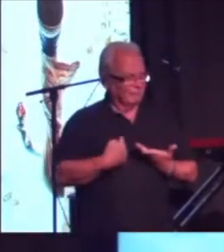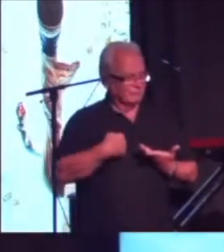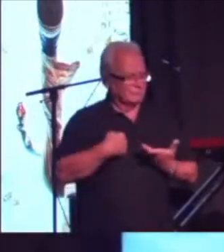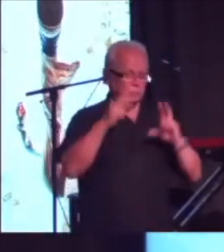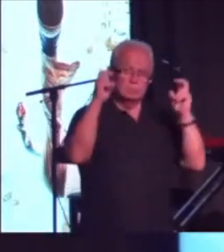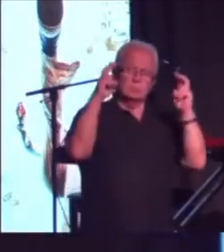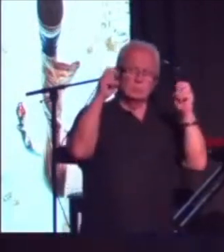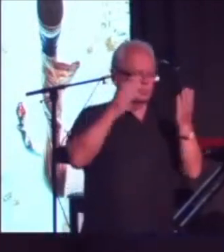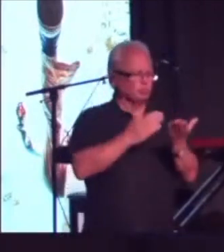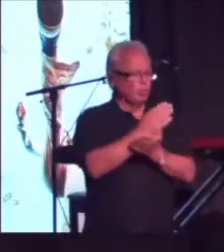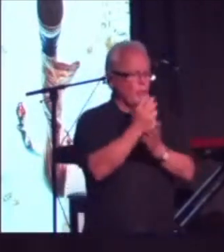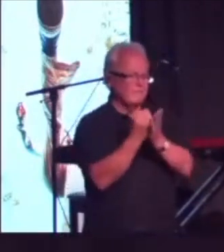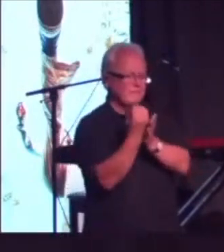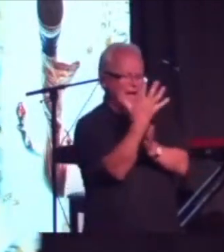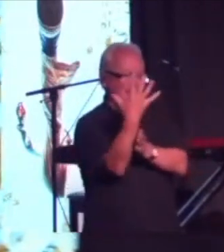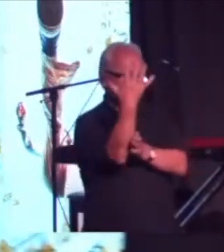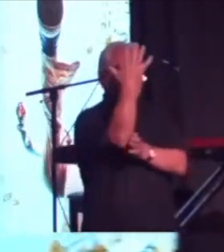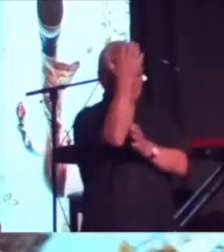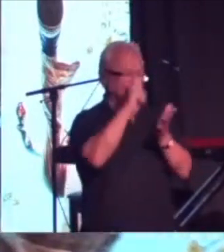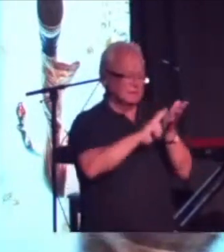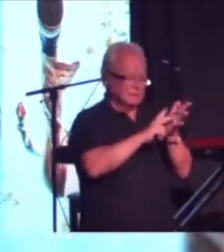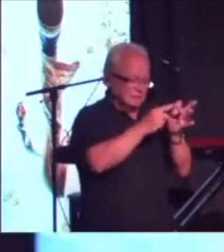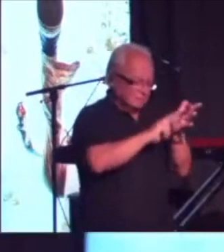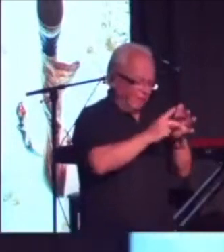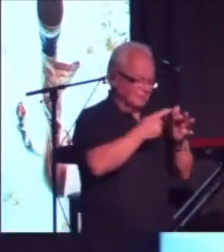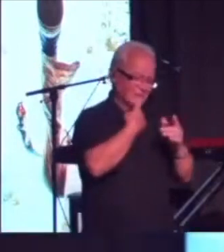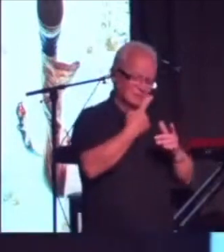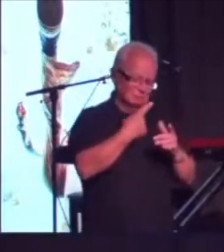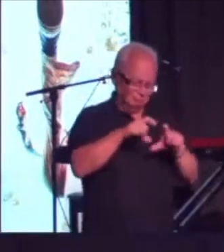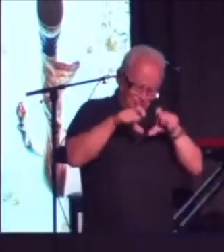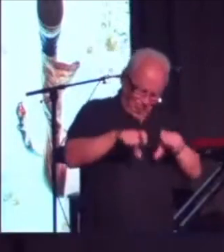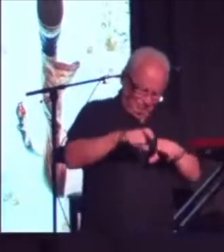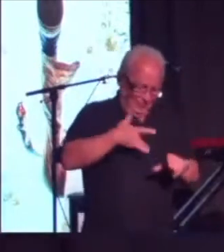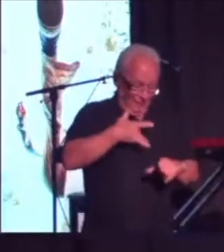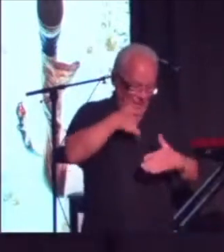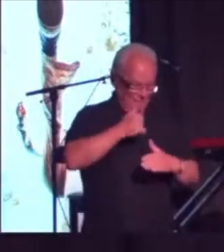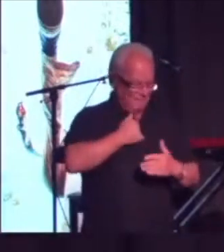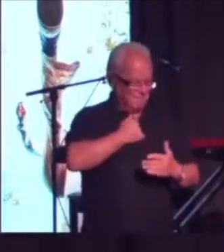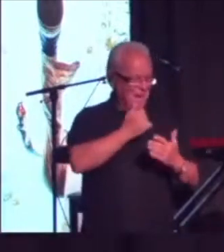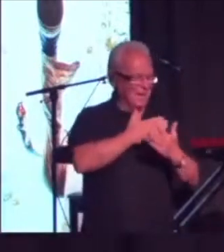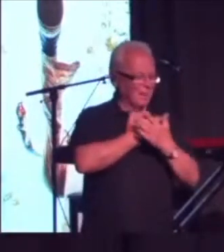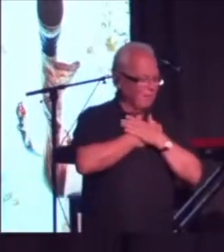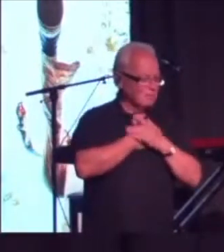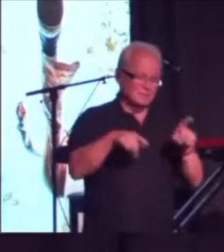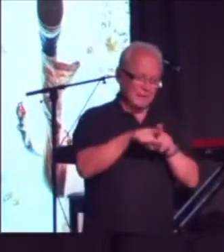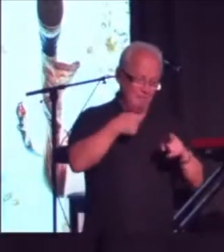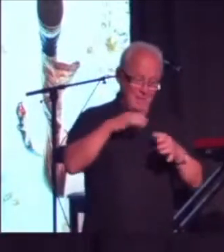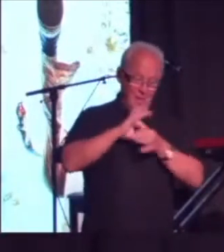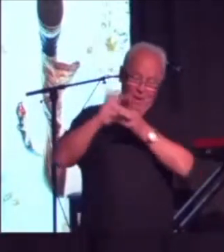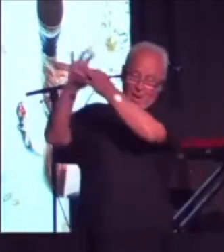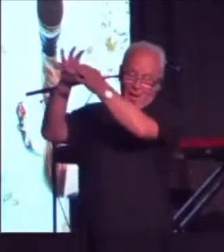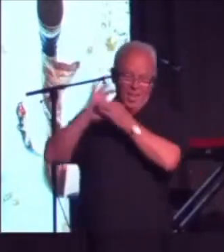that passage, he tells his disciple to abide in my love as I abide in the love of my Father. So what he's saying to them is, the nature